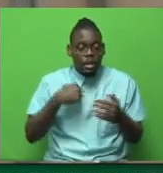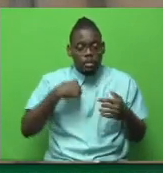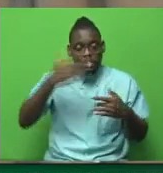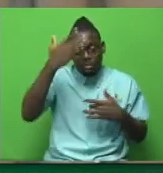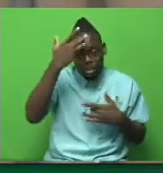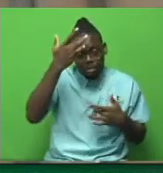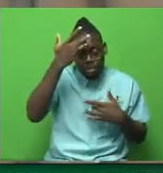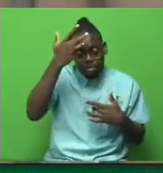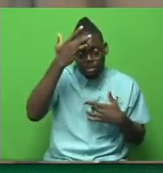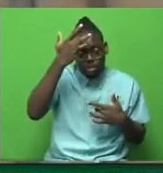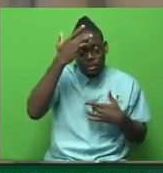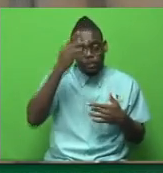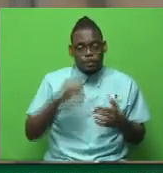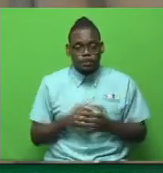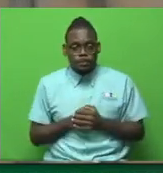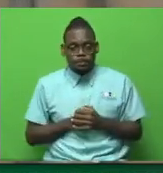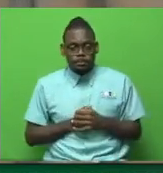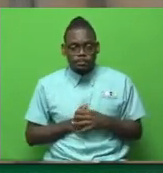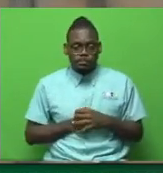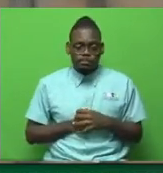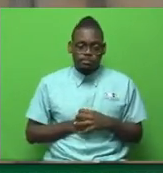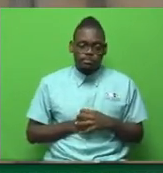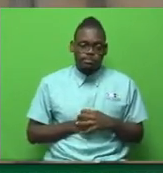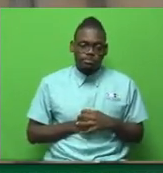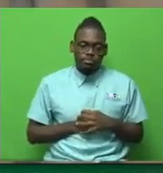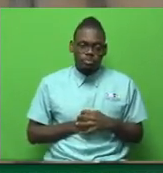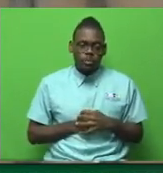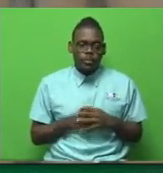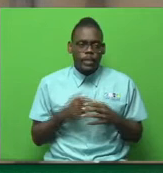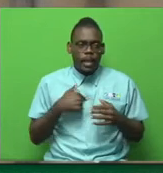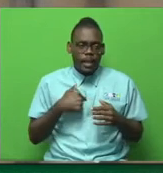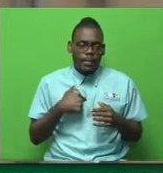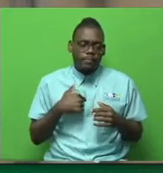arima it was touching